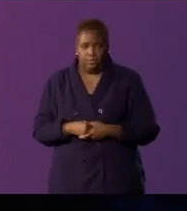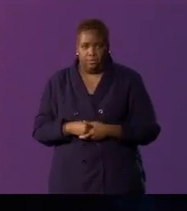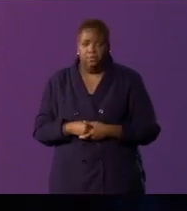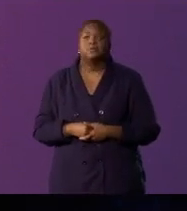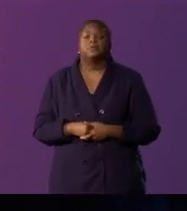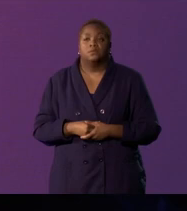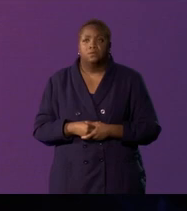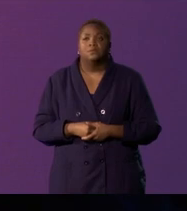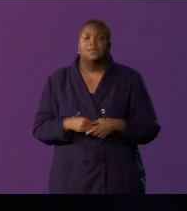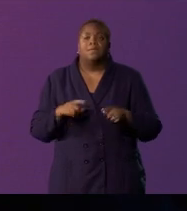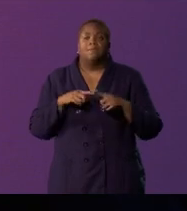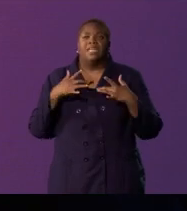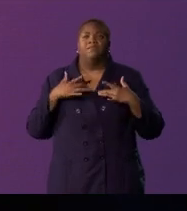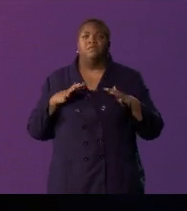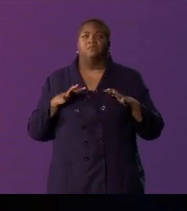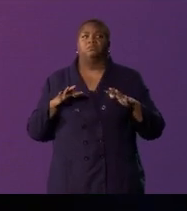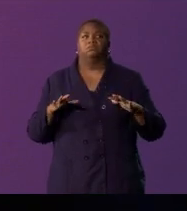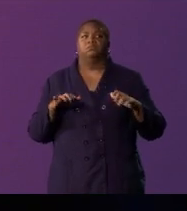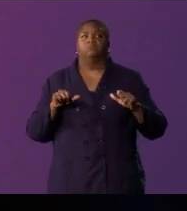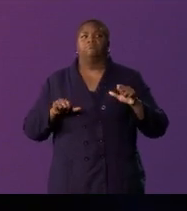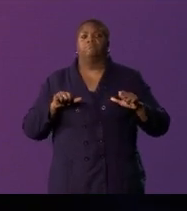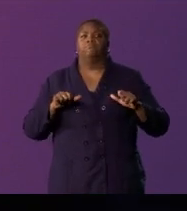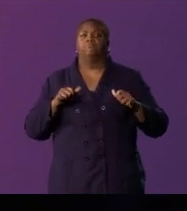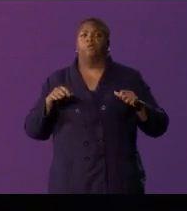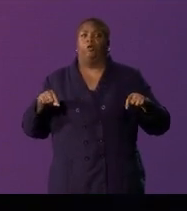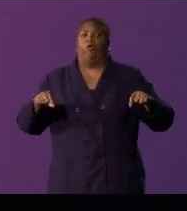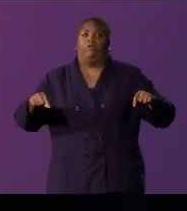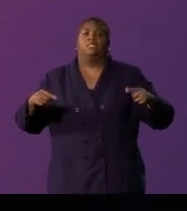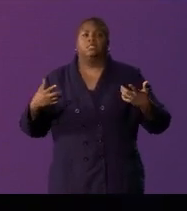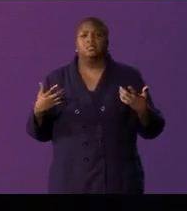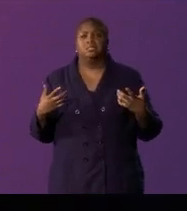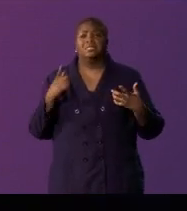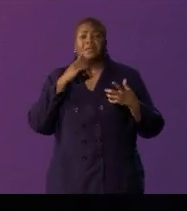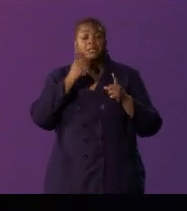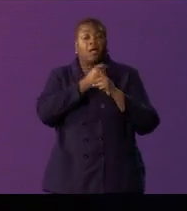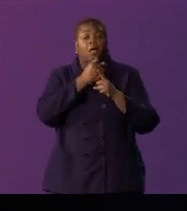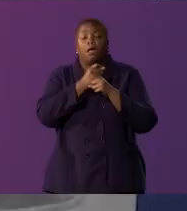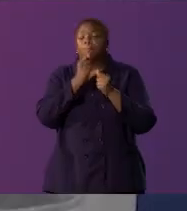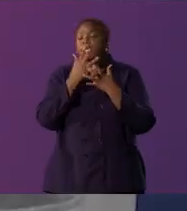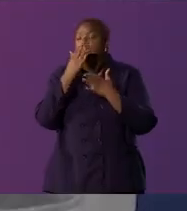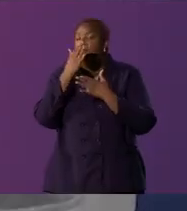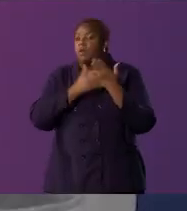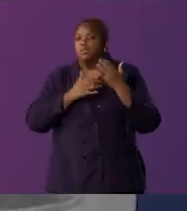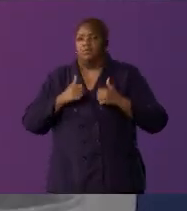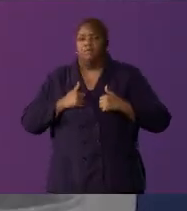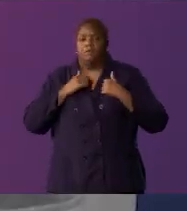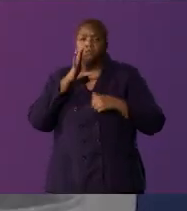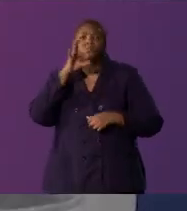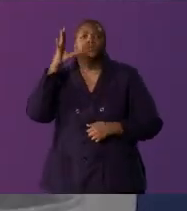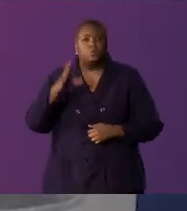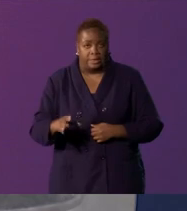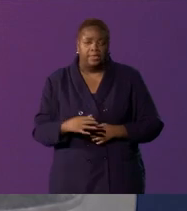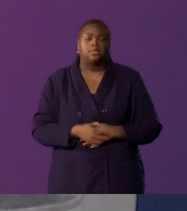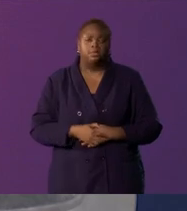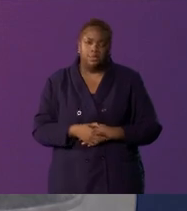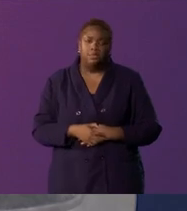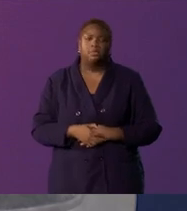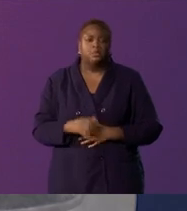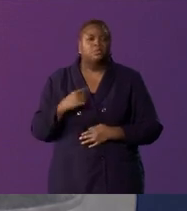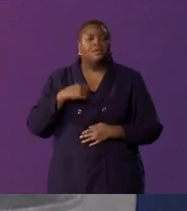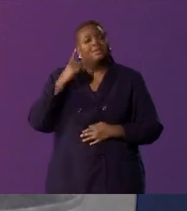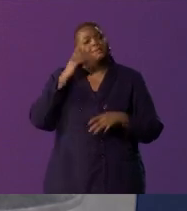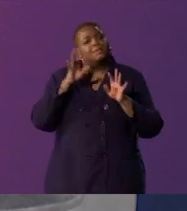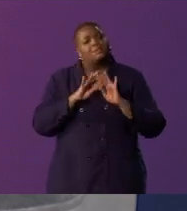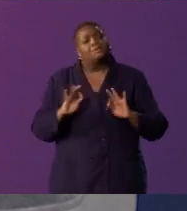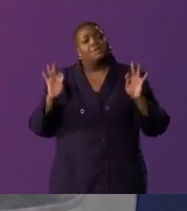is unsettling because it's going to impact so many aspects of society. So I think it's very, very important